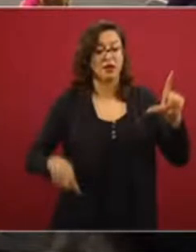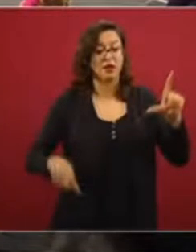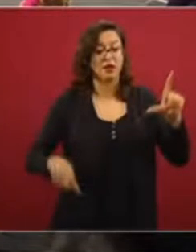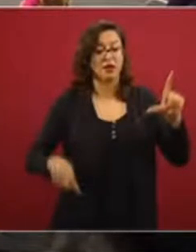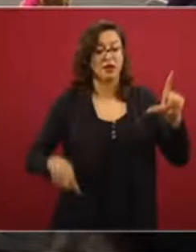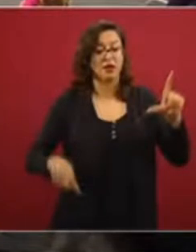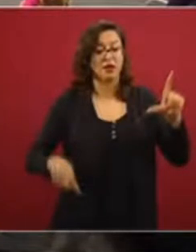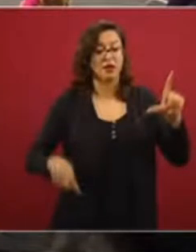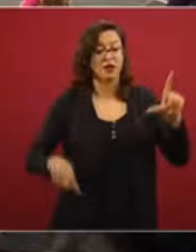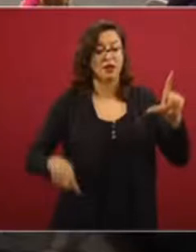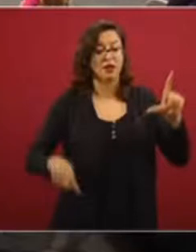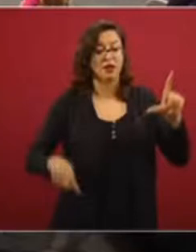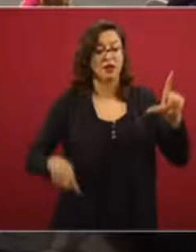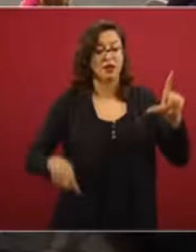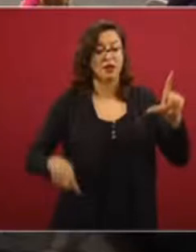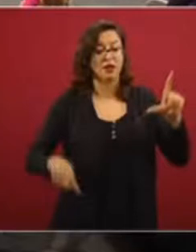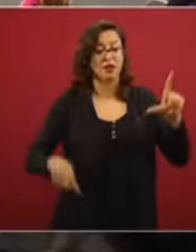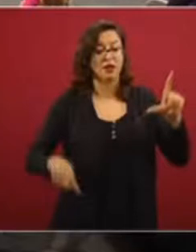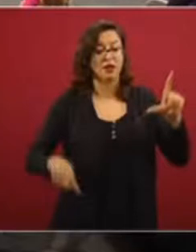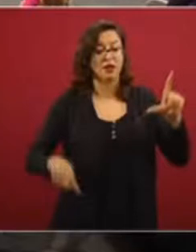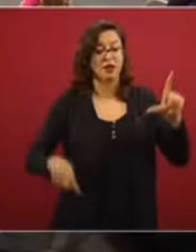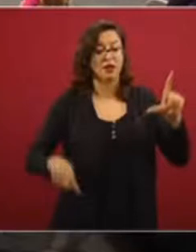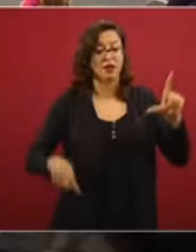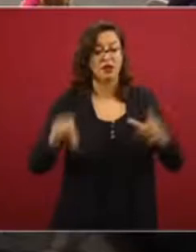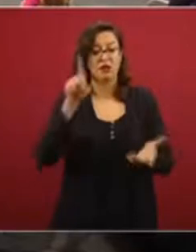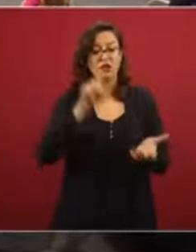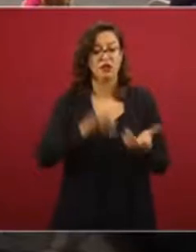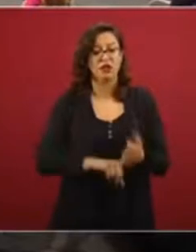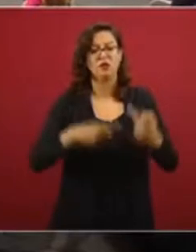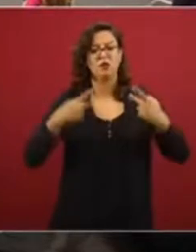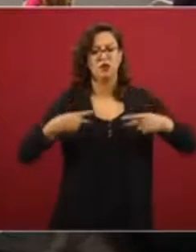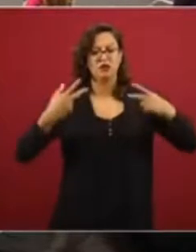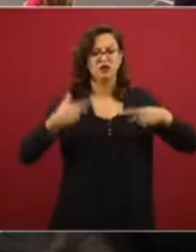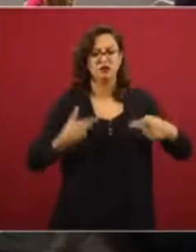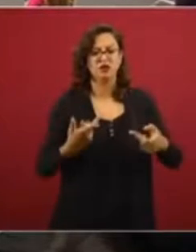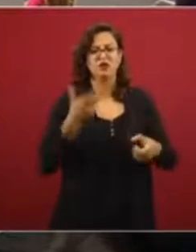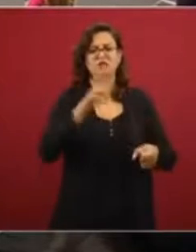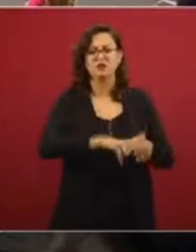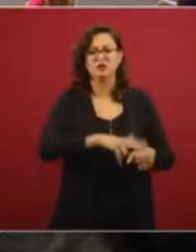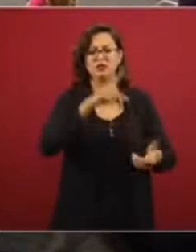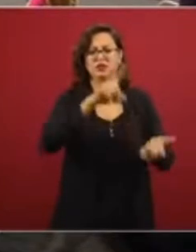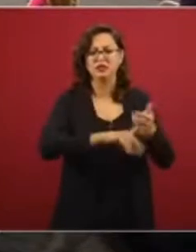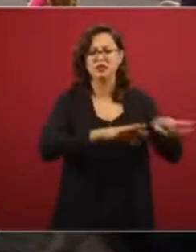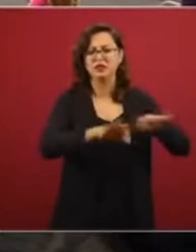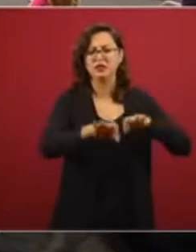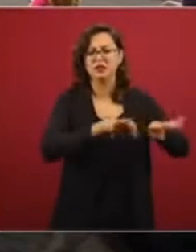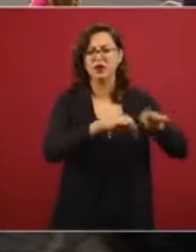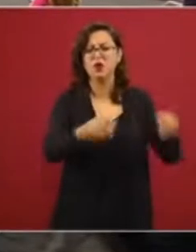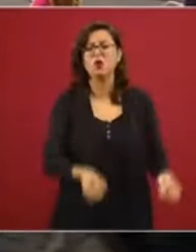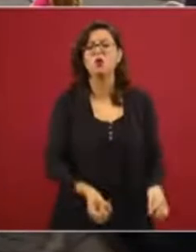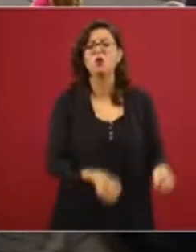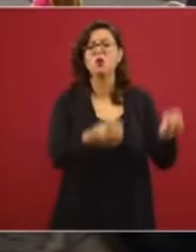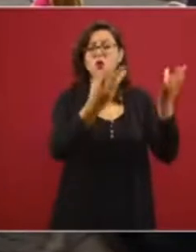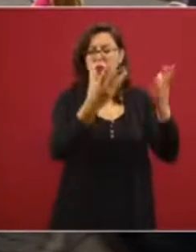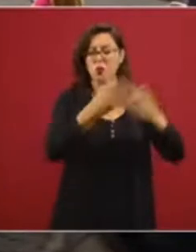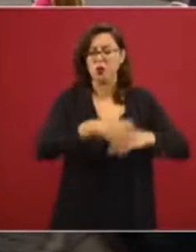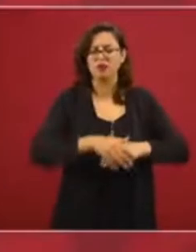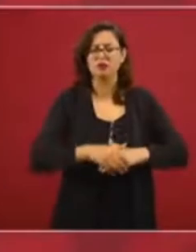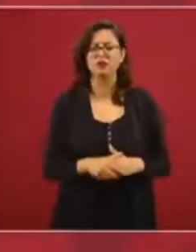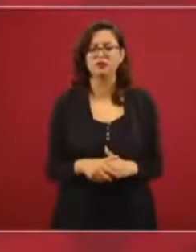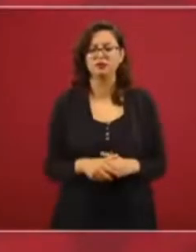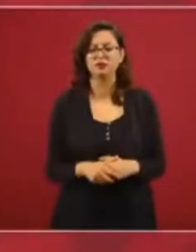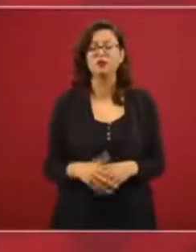on, the medical personnel in our country. En la carrera médica personal,